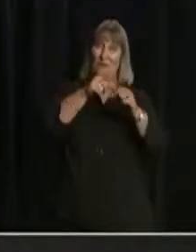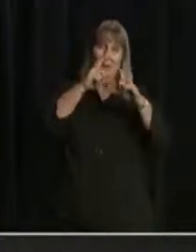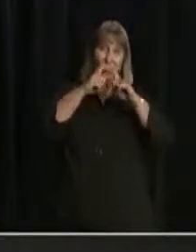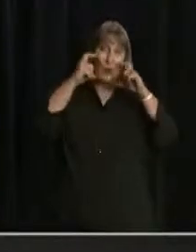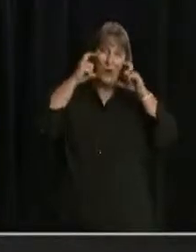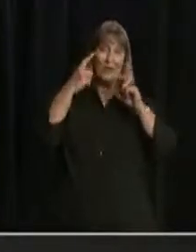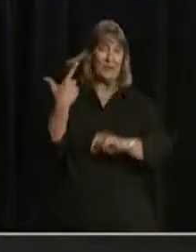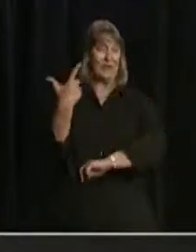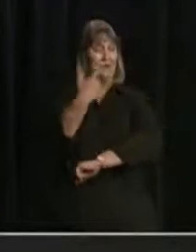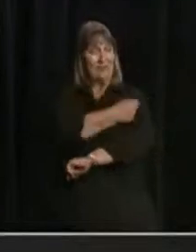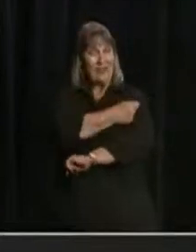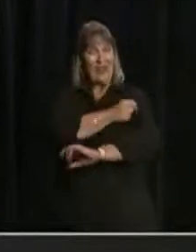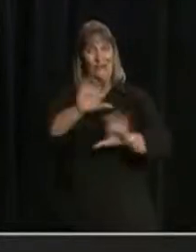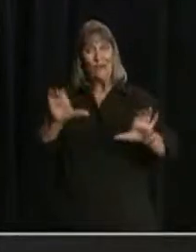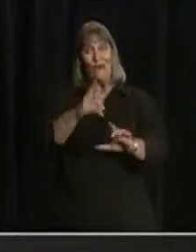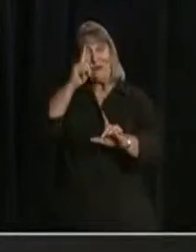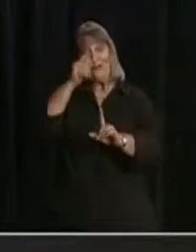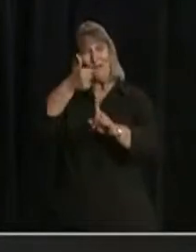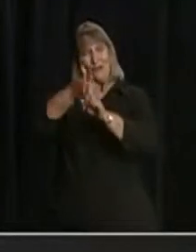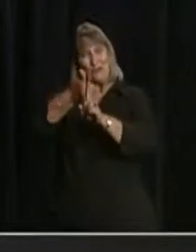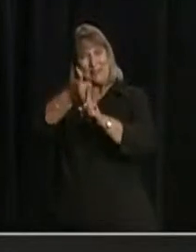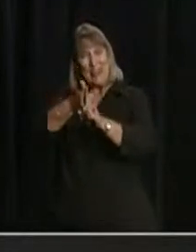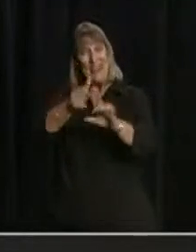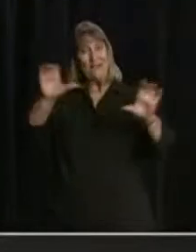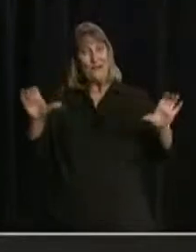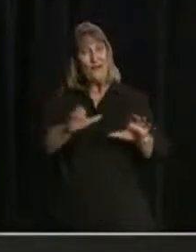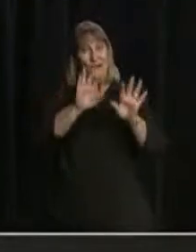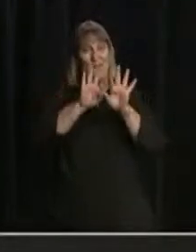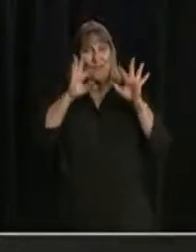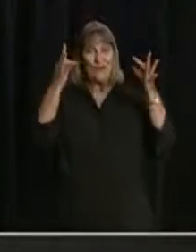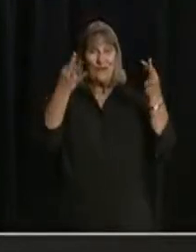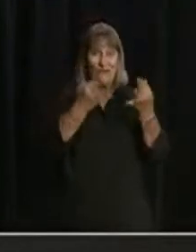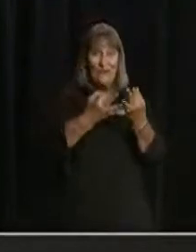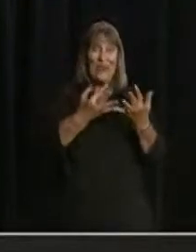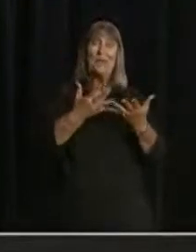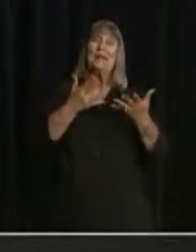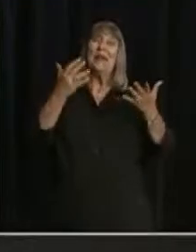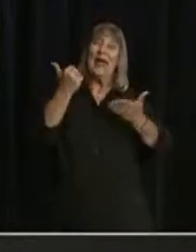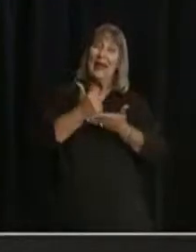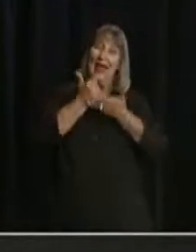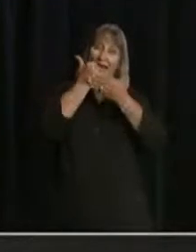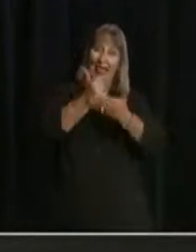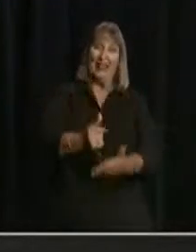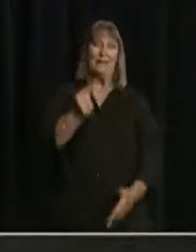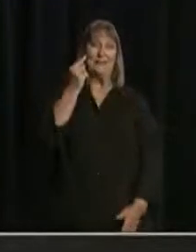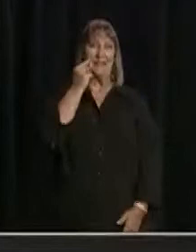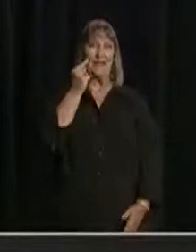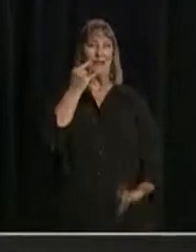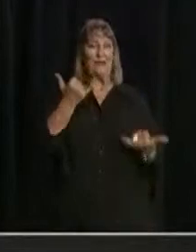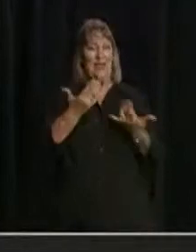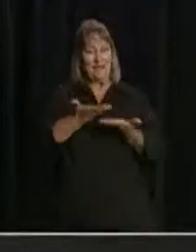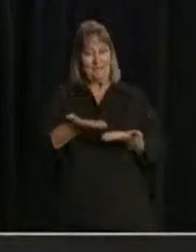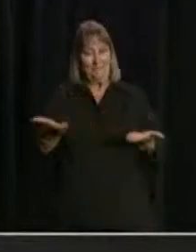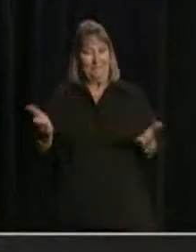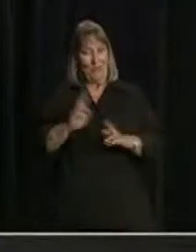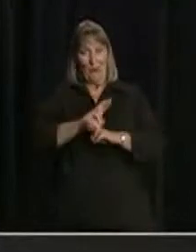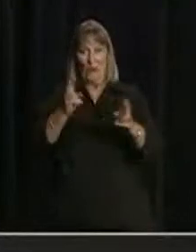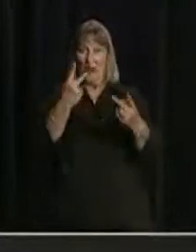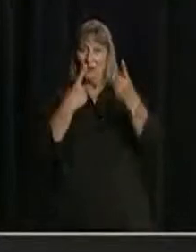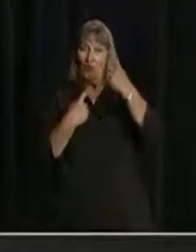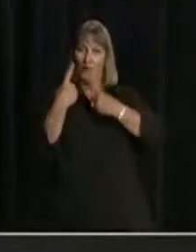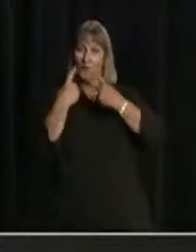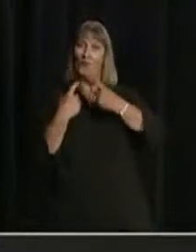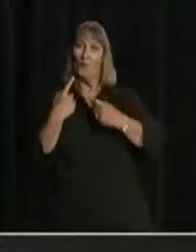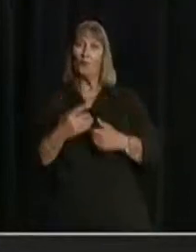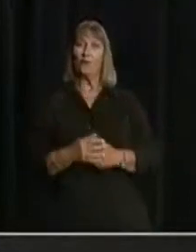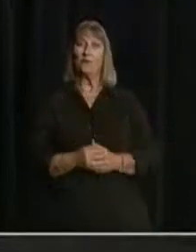vax up, do it for yourself, do it for your family, and do it for San Antonio. With that, myself, the judge, and Claude are available for questions. I wanted to ask